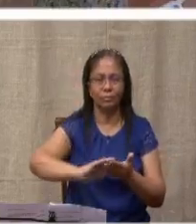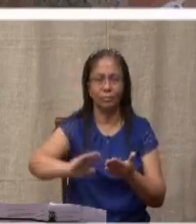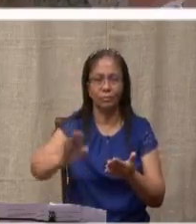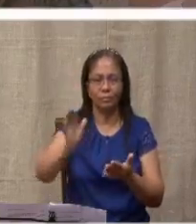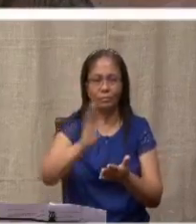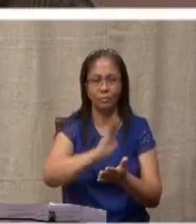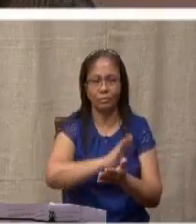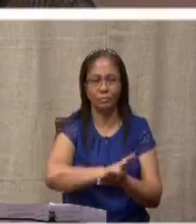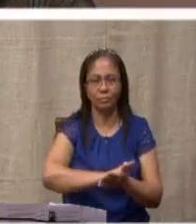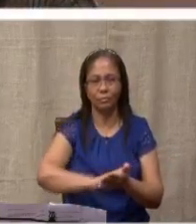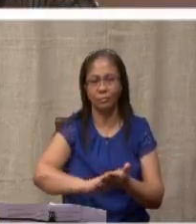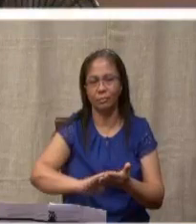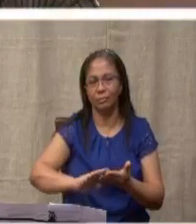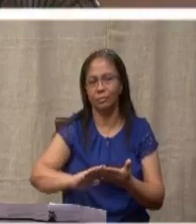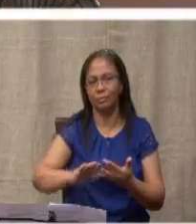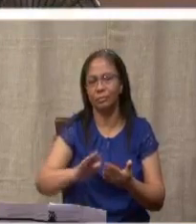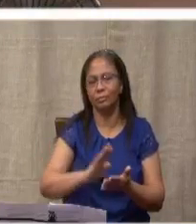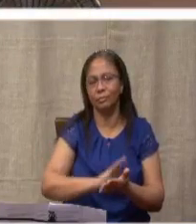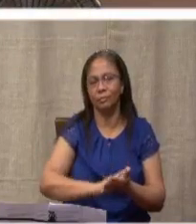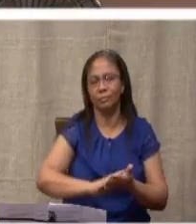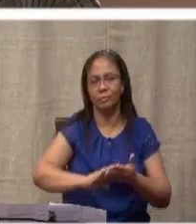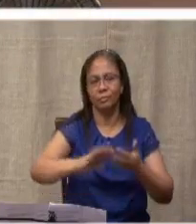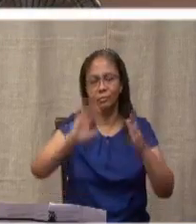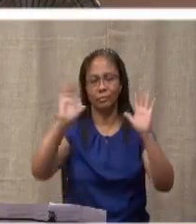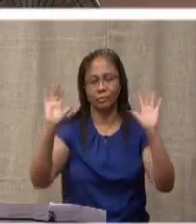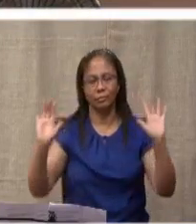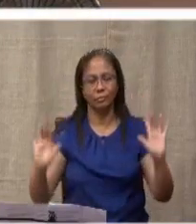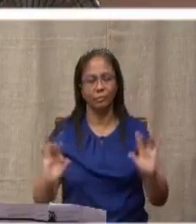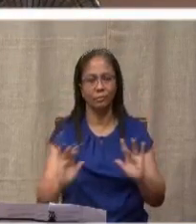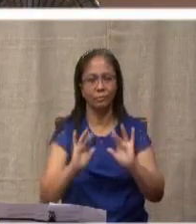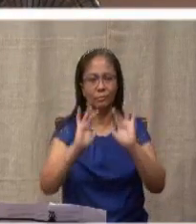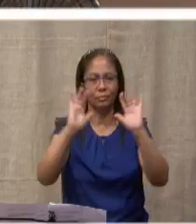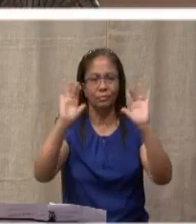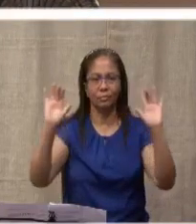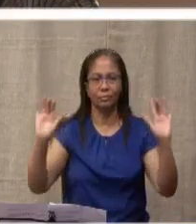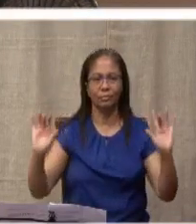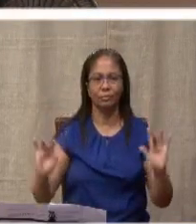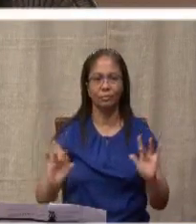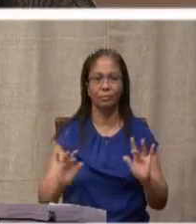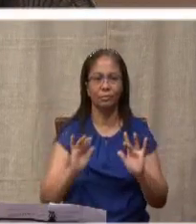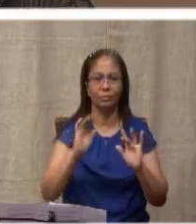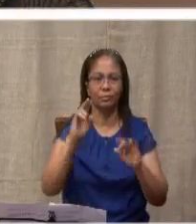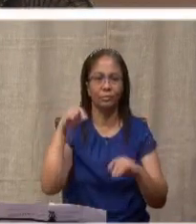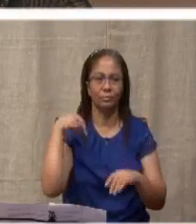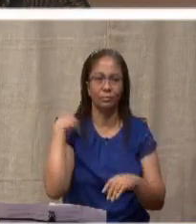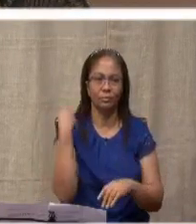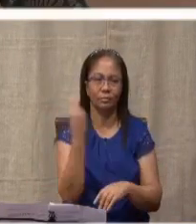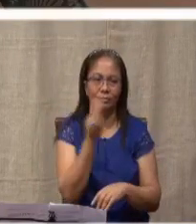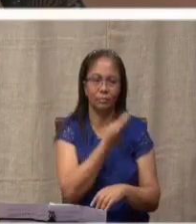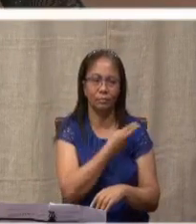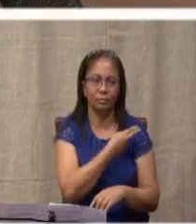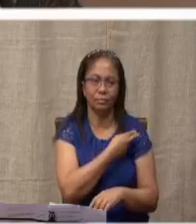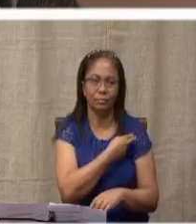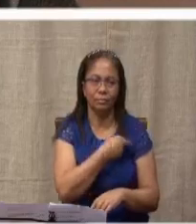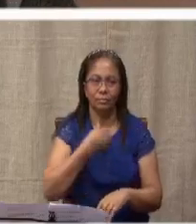the us of the world have mercy on